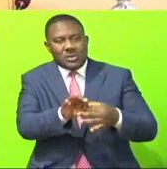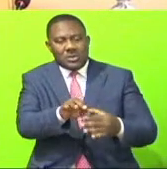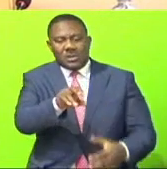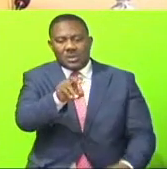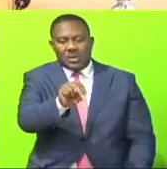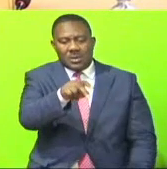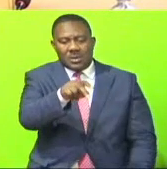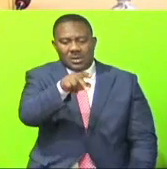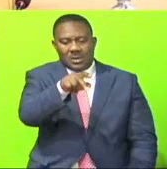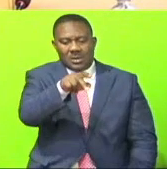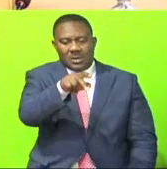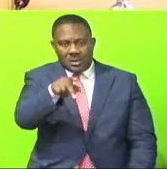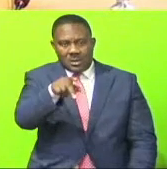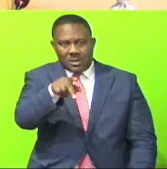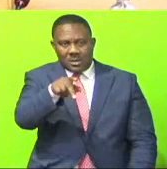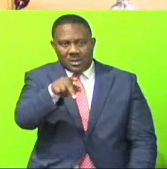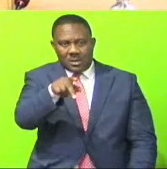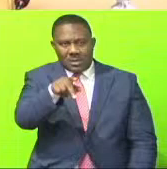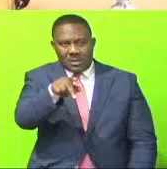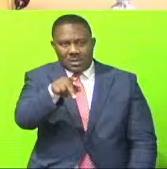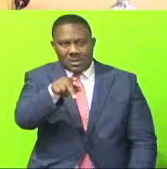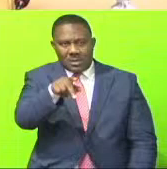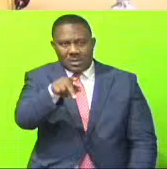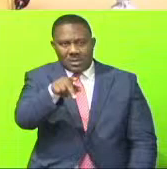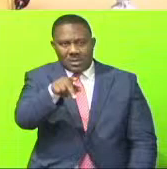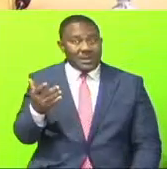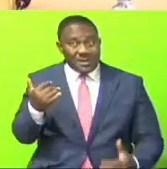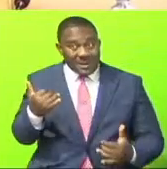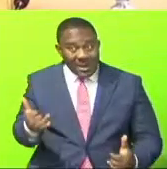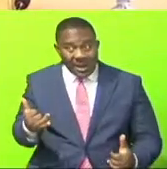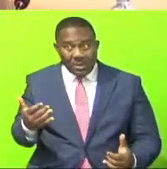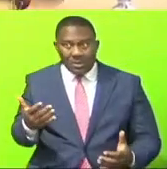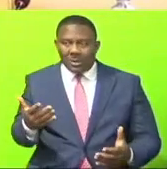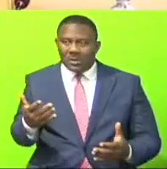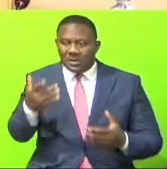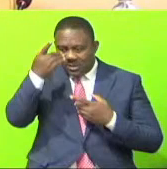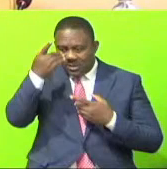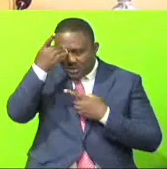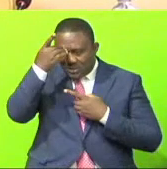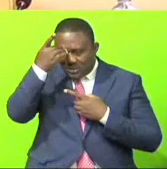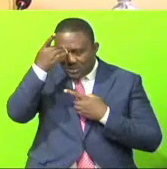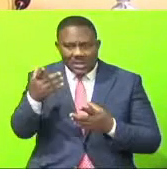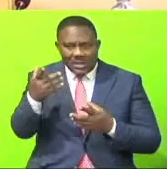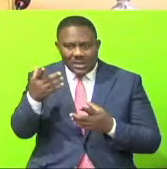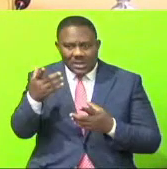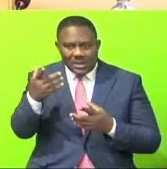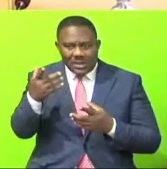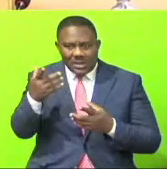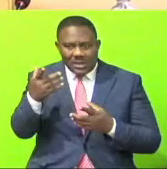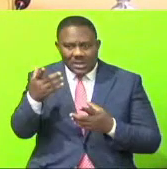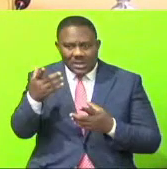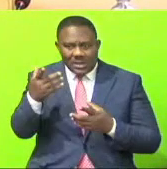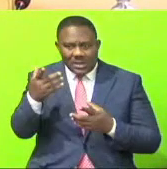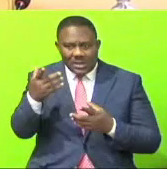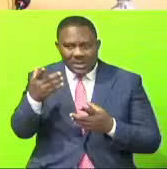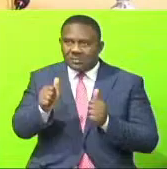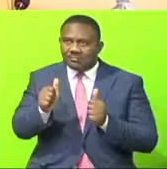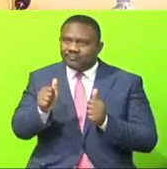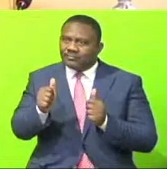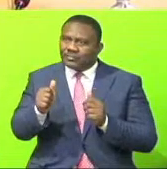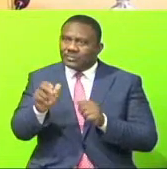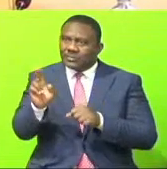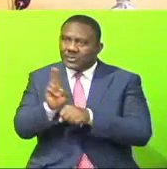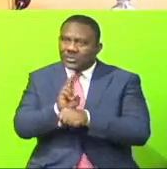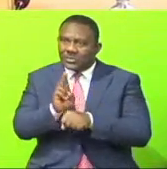to contest on the ticket of a political party. If you are here as an independent candidate and you have